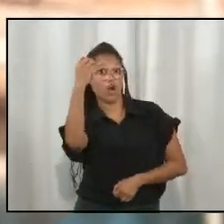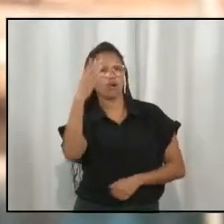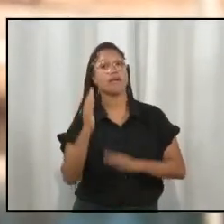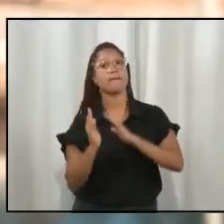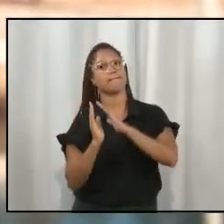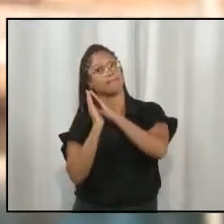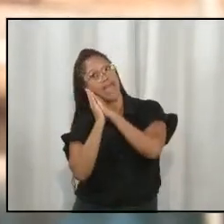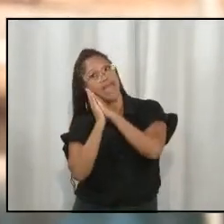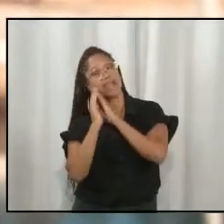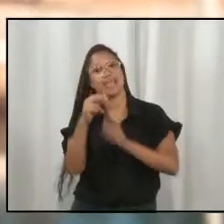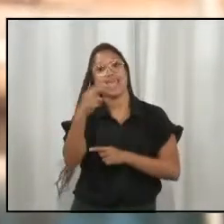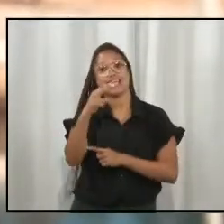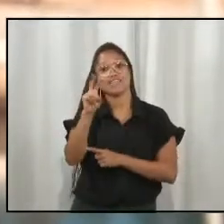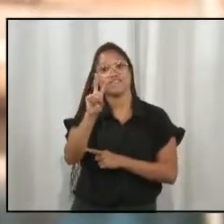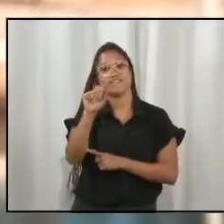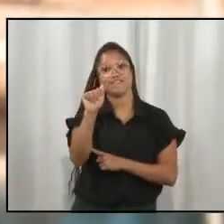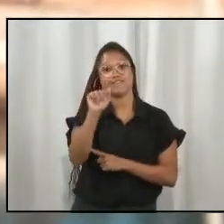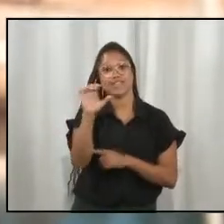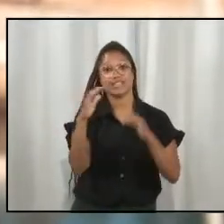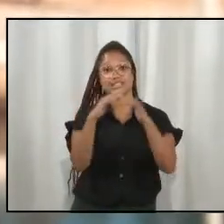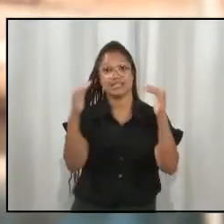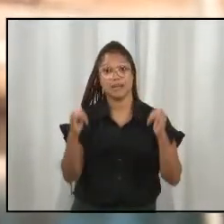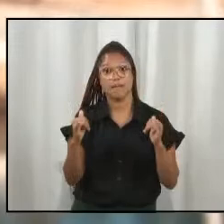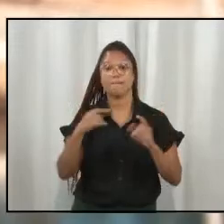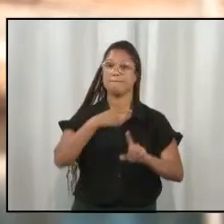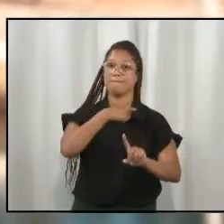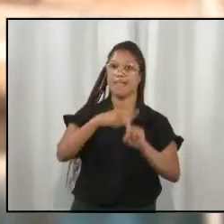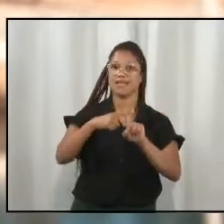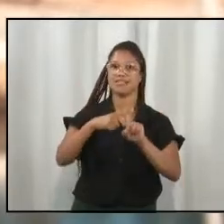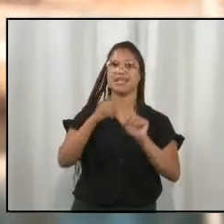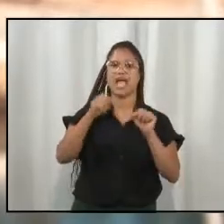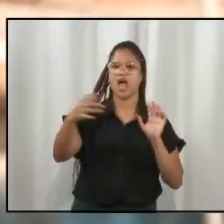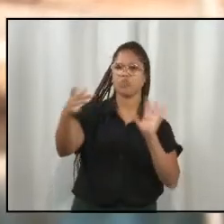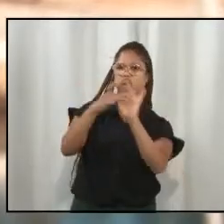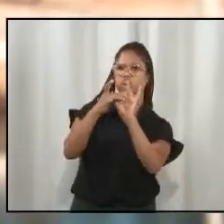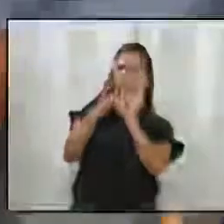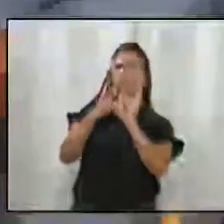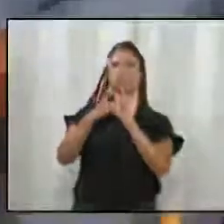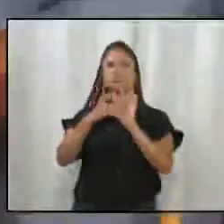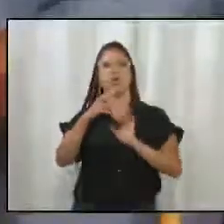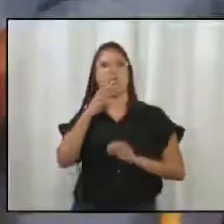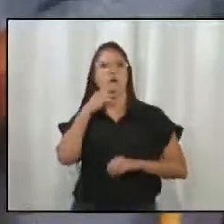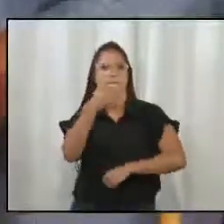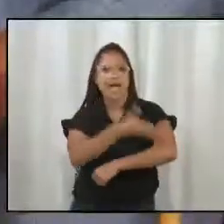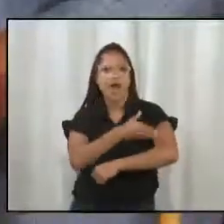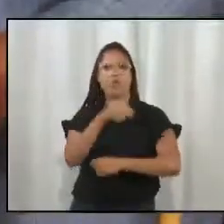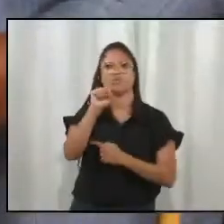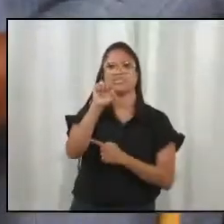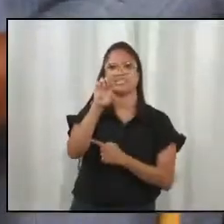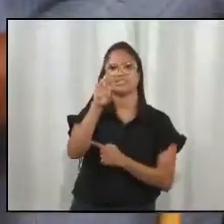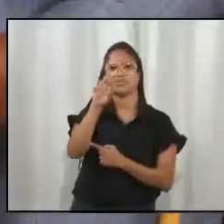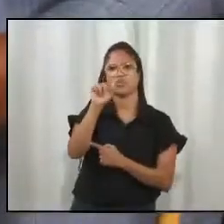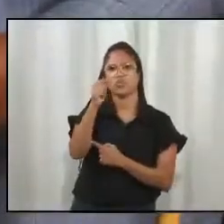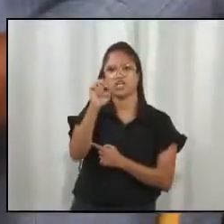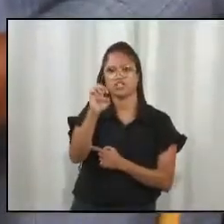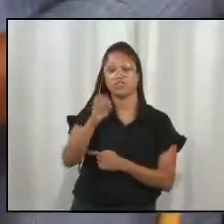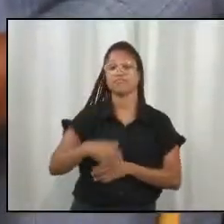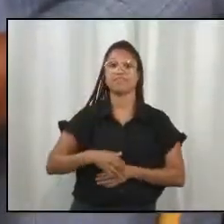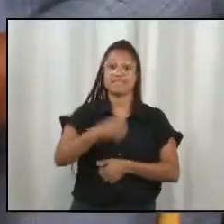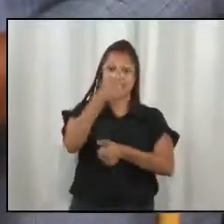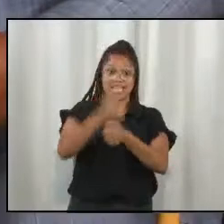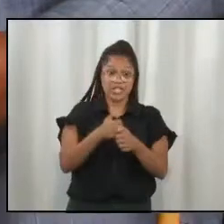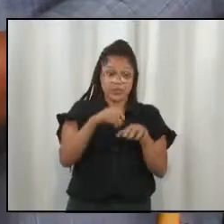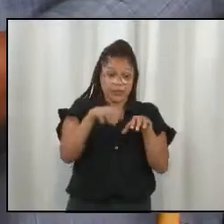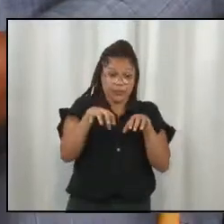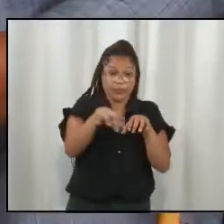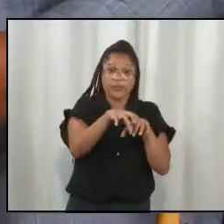own HVAC system, as well as connection to utilities, so water, power, and sewage. Each unit will have its own fire suppression system. So